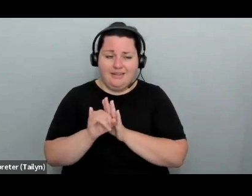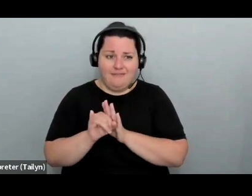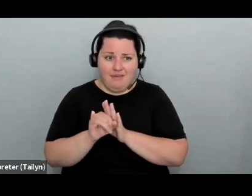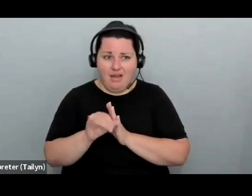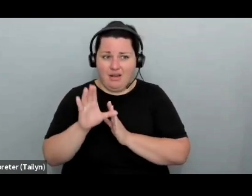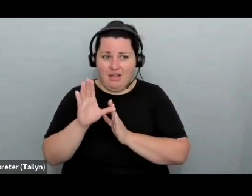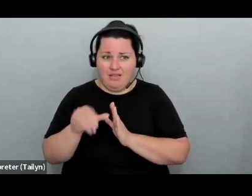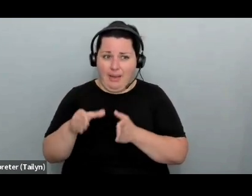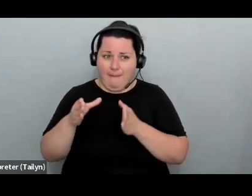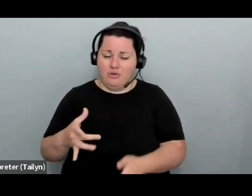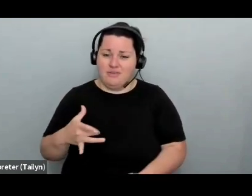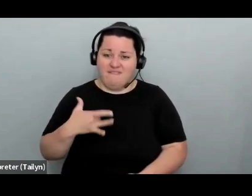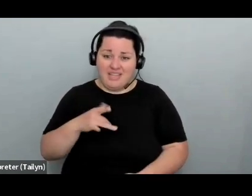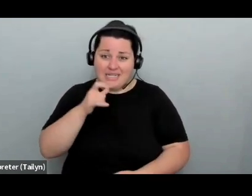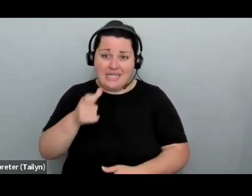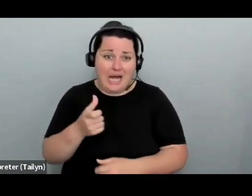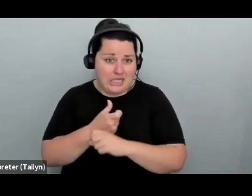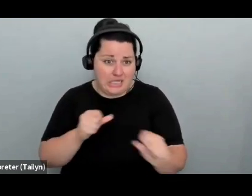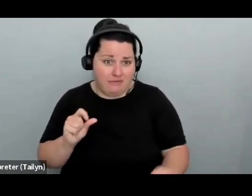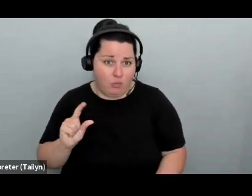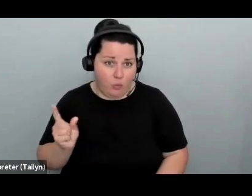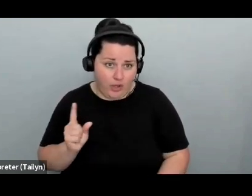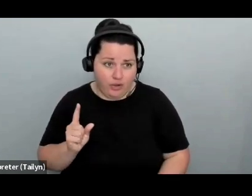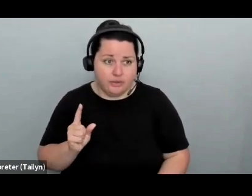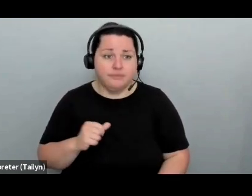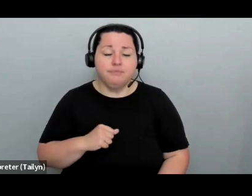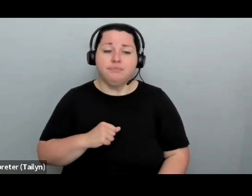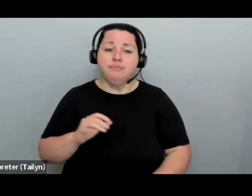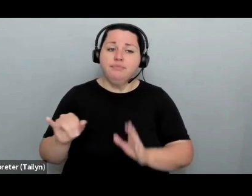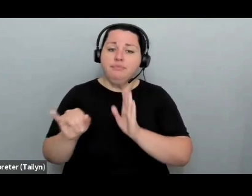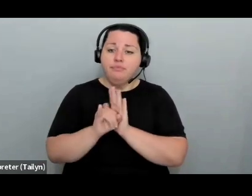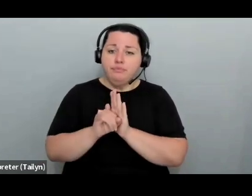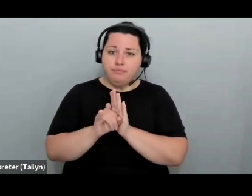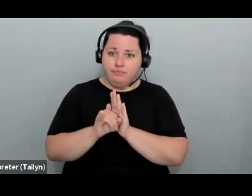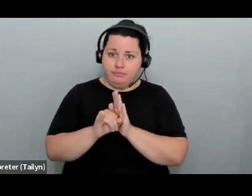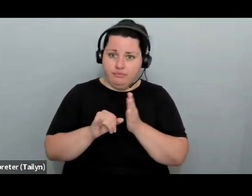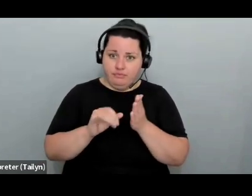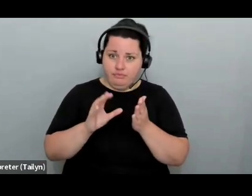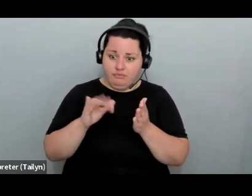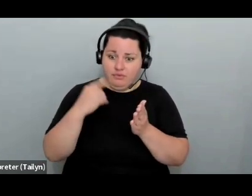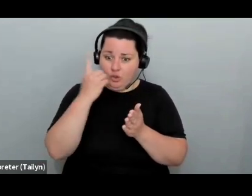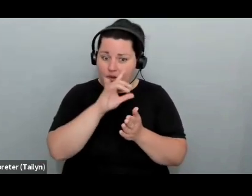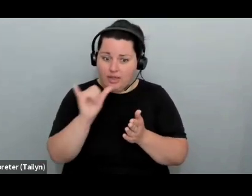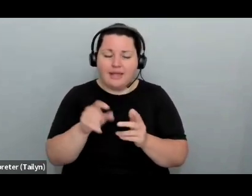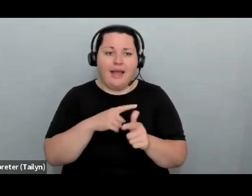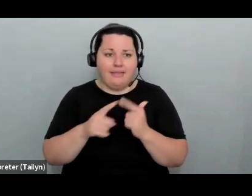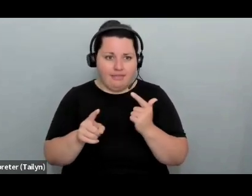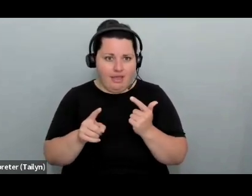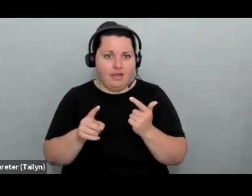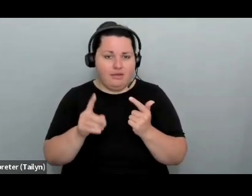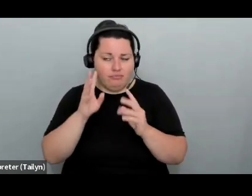this person feel unsafe? We identified what does it look like? Then we came up with some